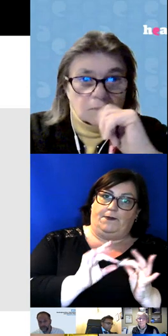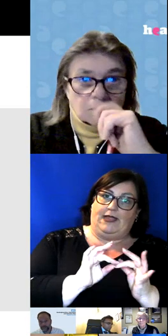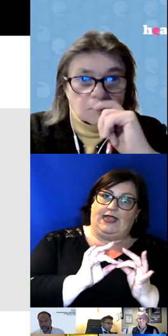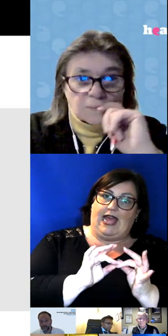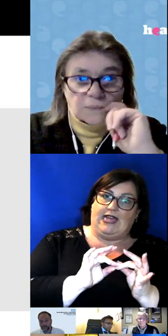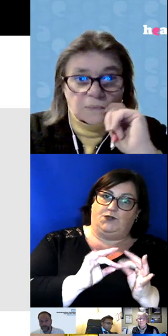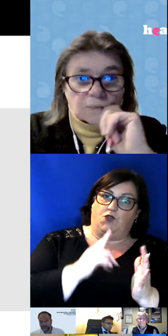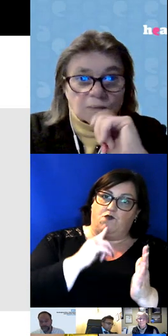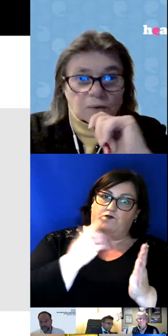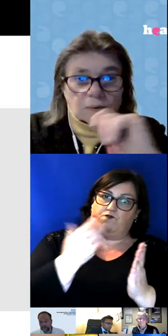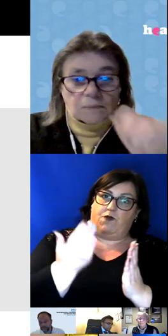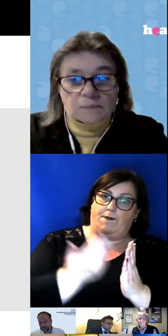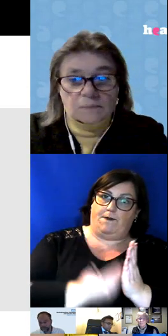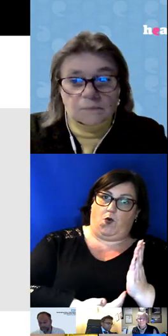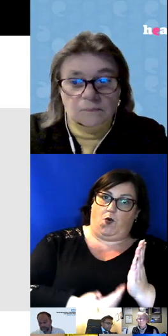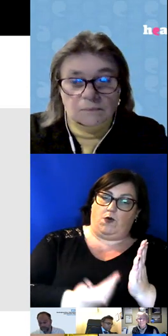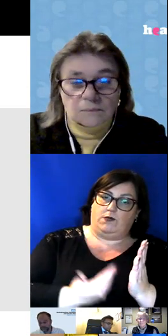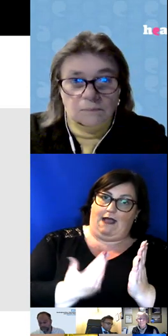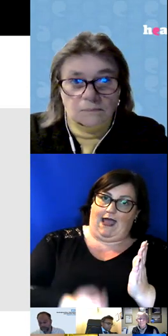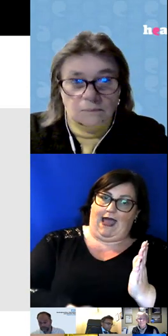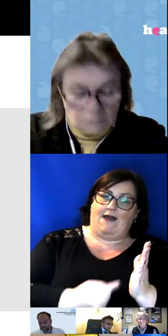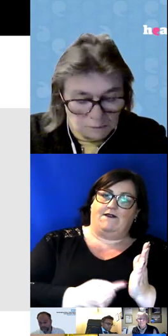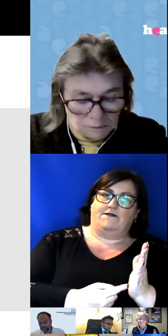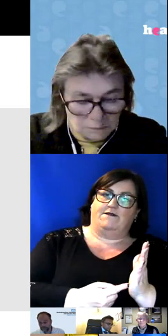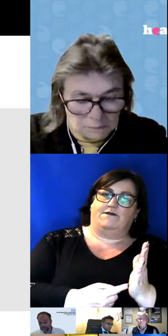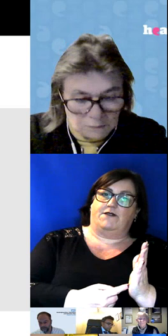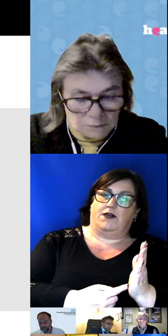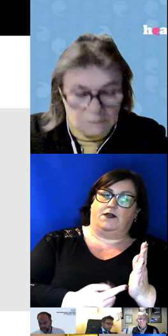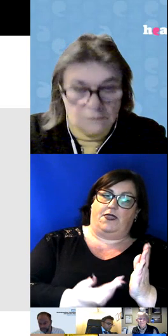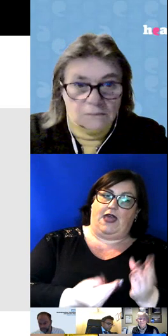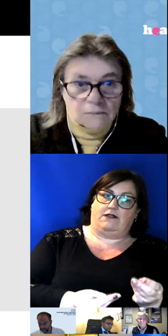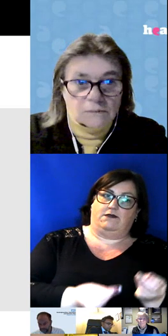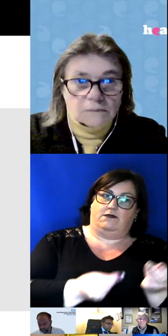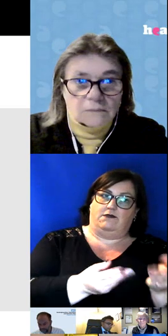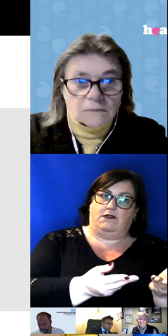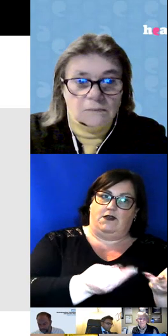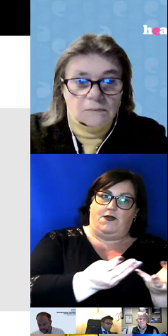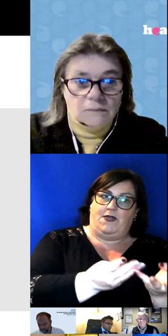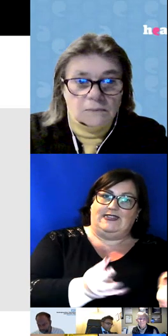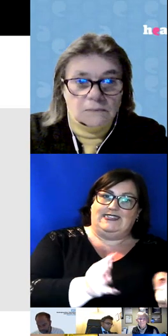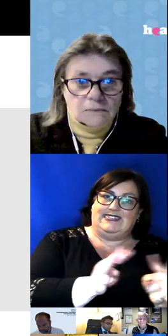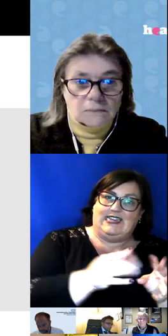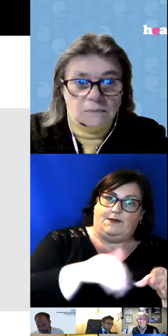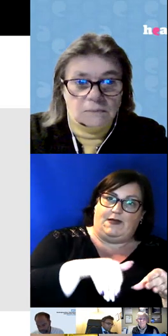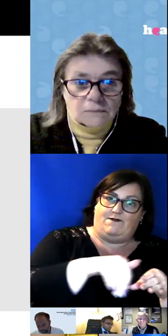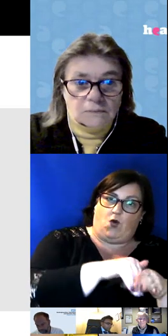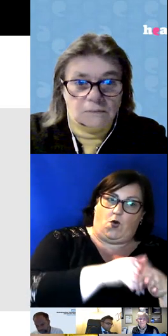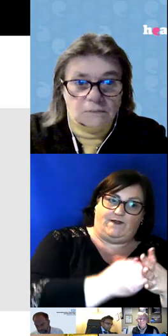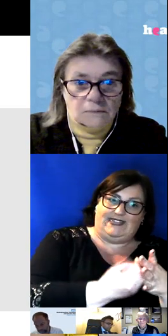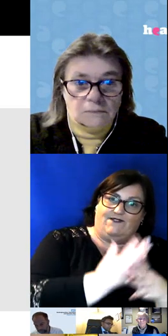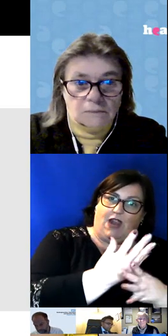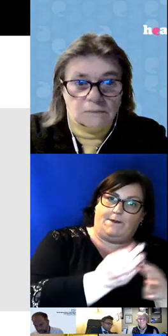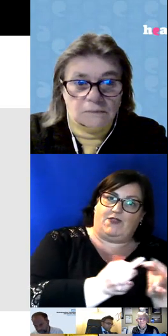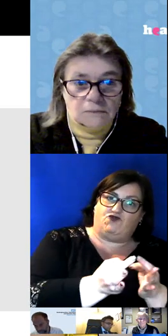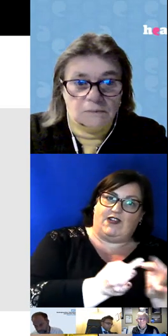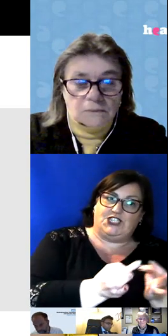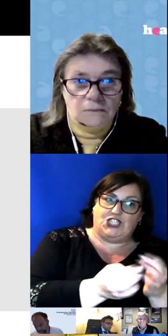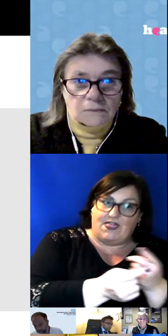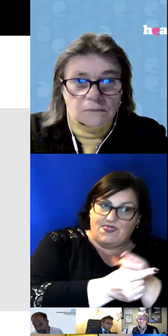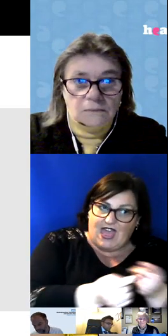there is a process whereby the team that's been involved in developing the strategy will consider the feedback that we've